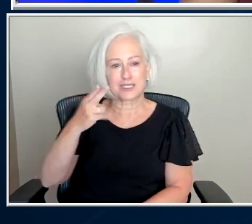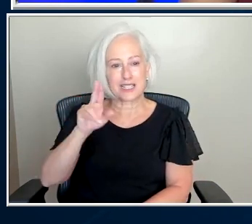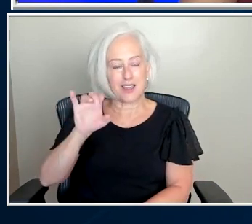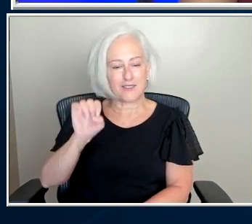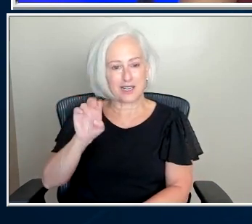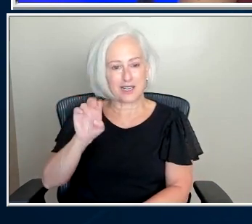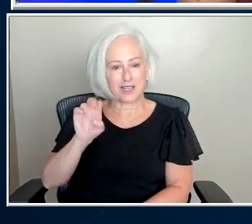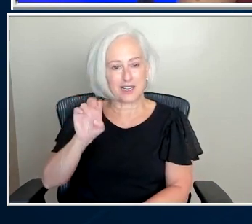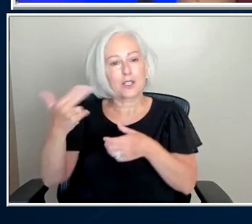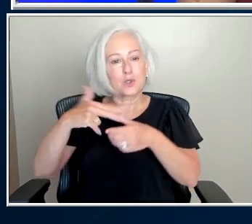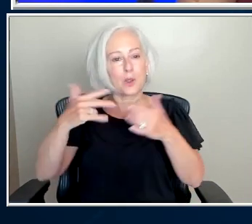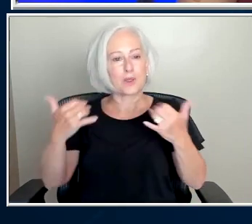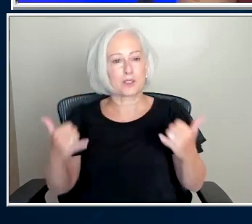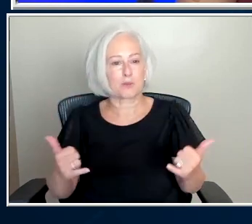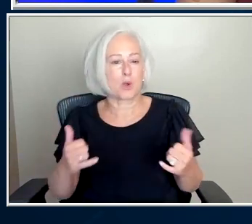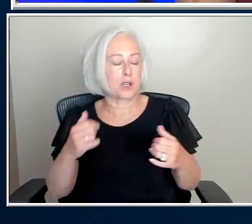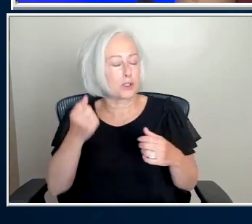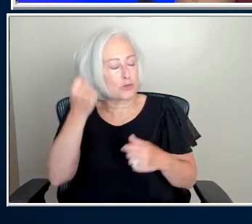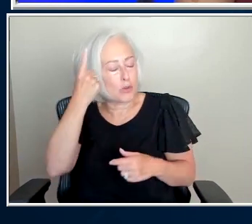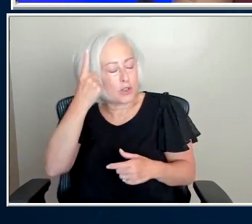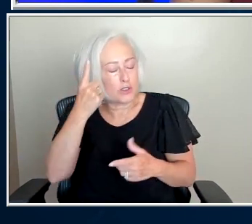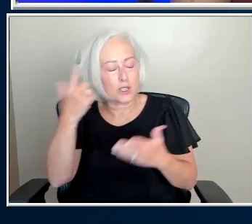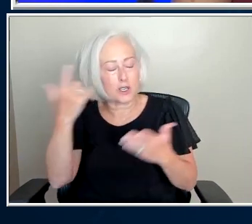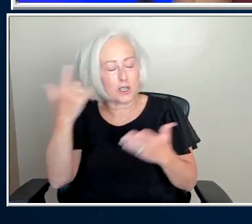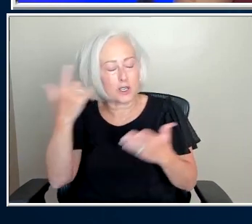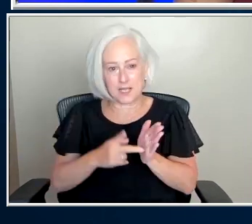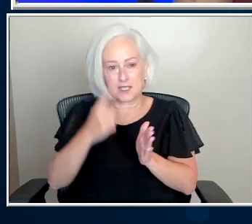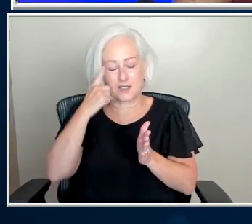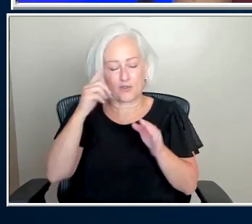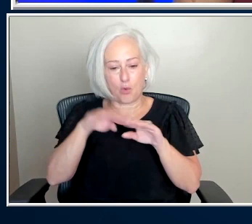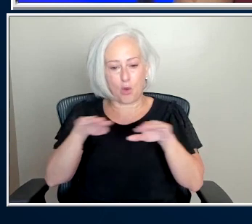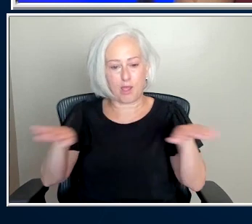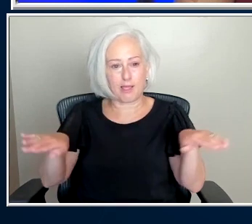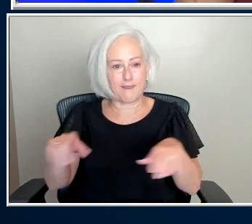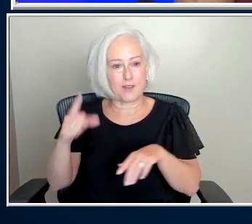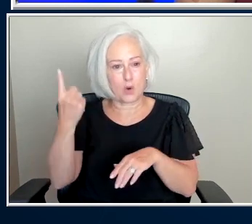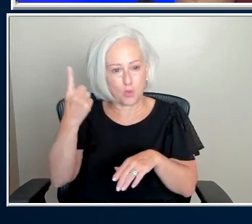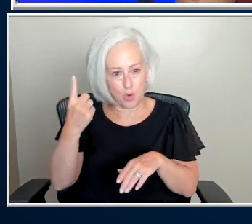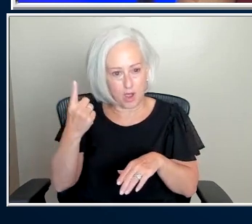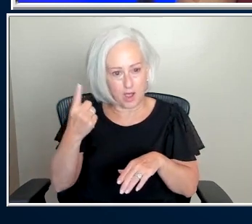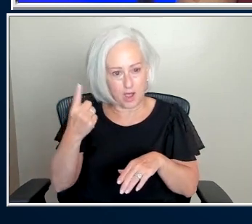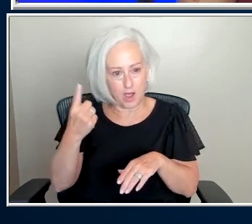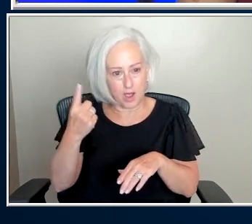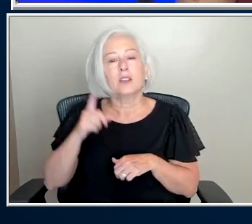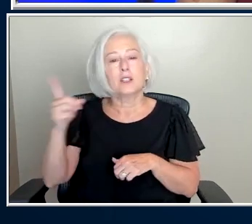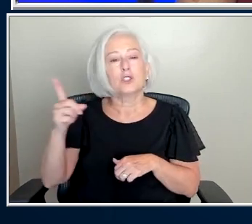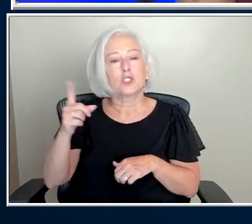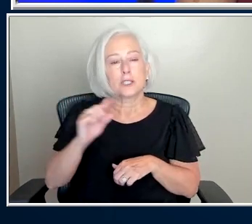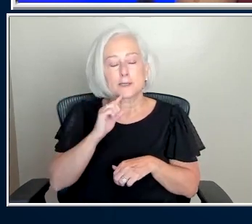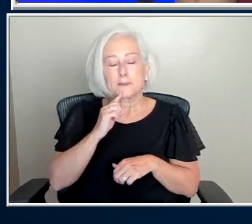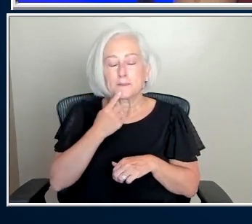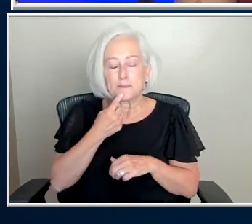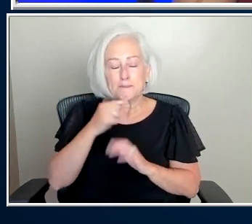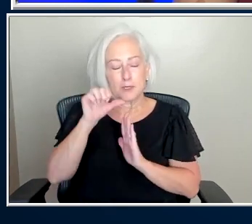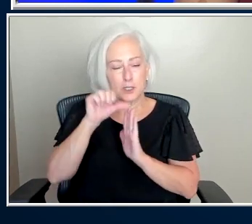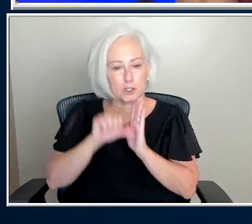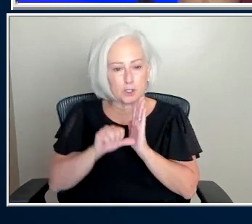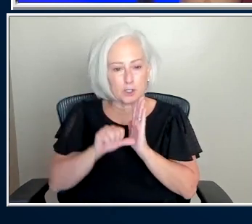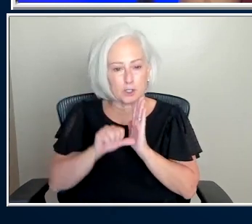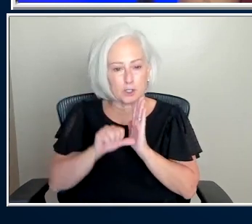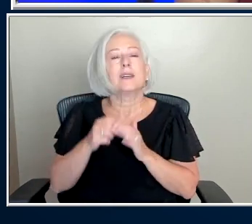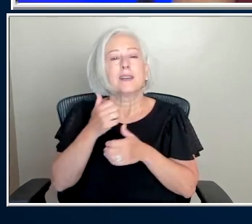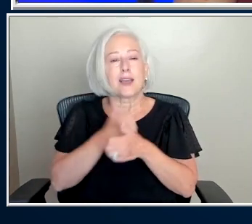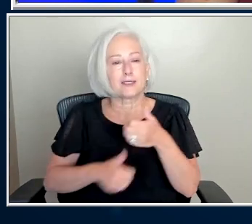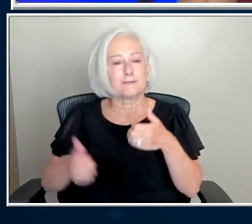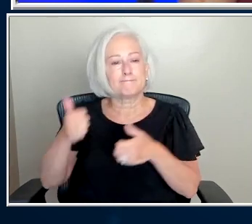means to be a Level 1 trauma center. She is an acute care surgeon and the trauma medical director here at the health system. Dr. Berry, good morning. Thanks for stopping